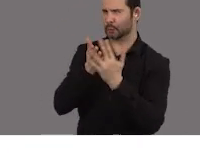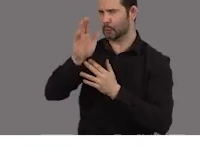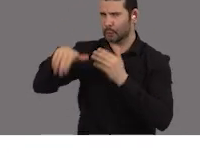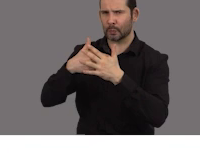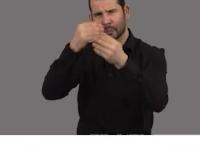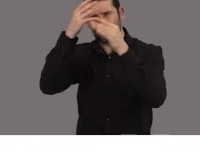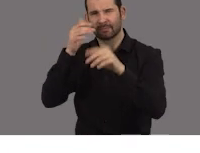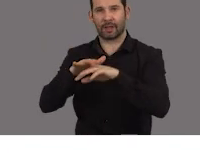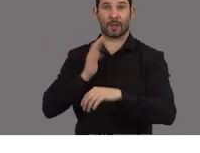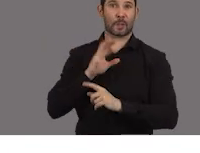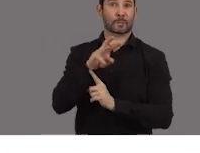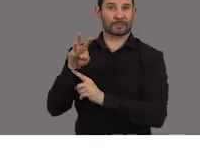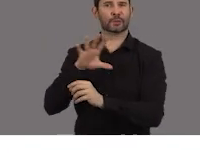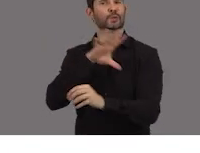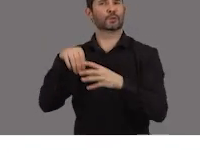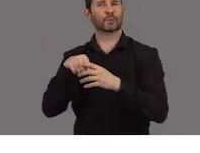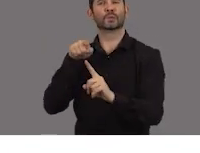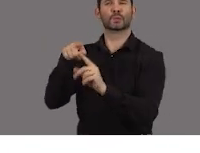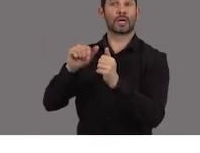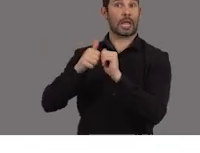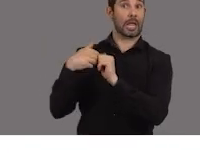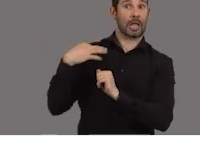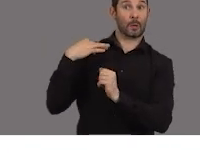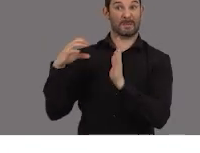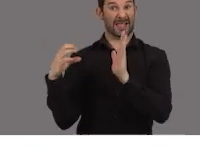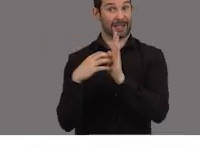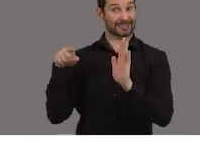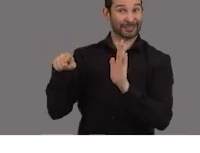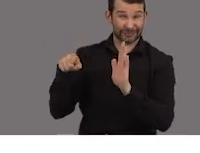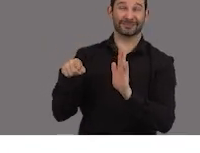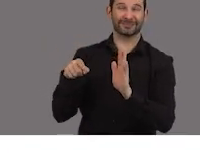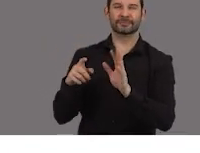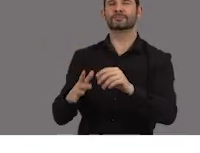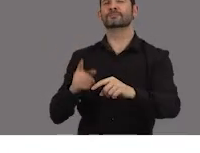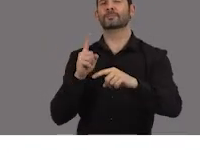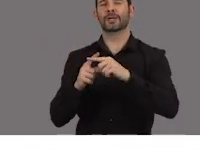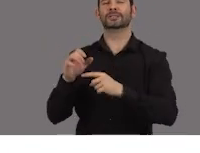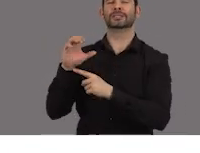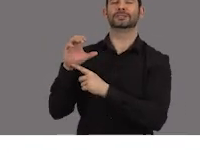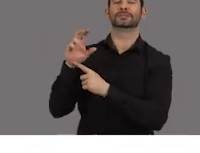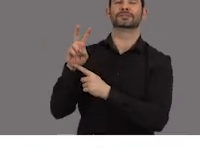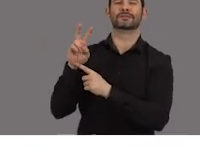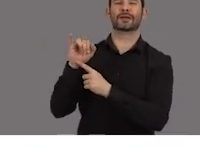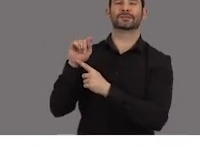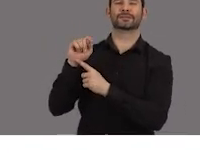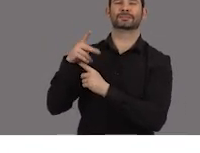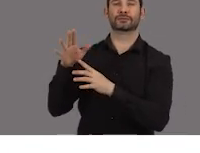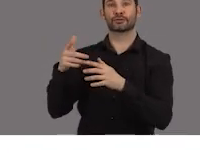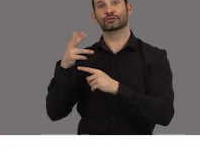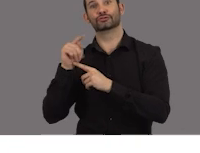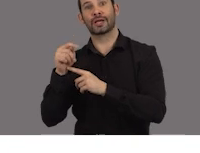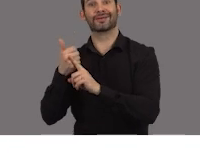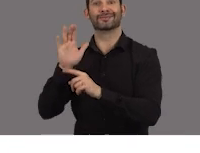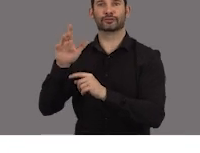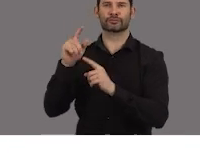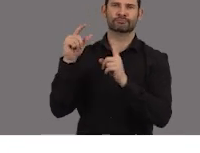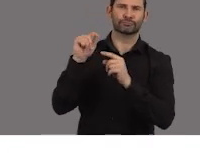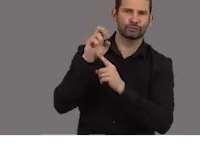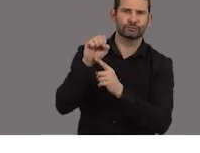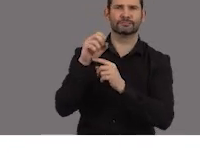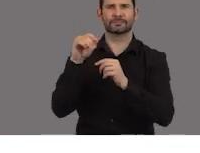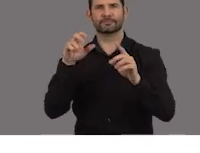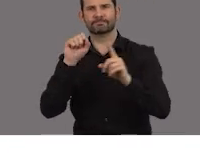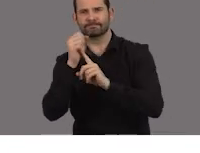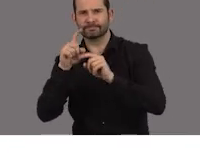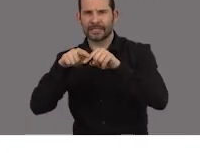our web pages, including the How to Apply section and the CVITP grant terms and conditions,